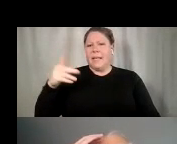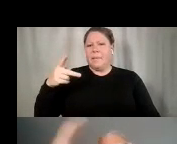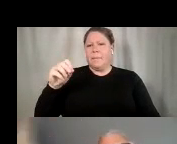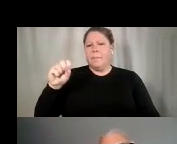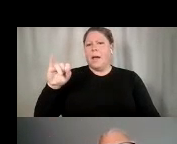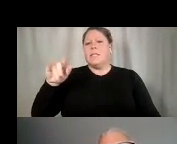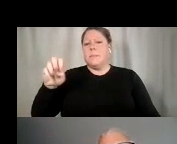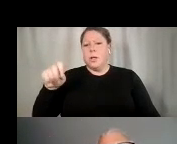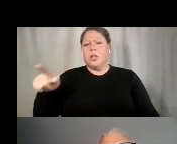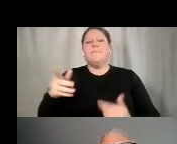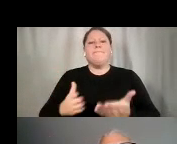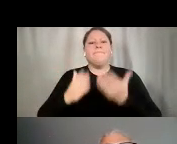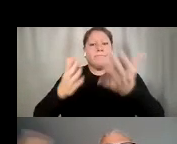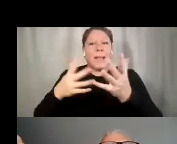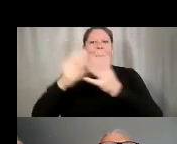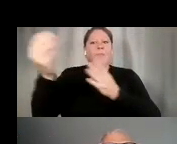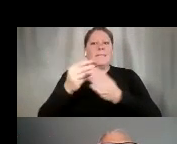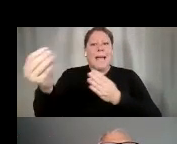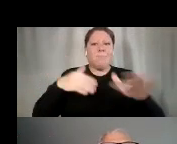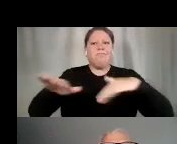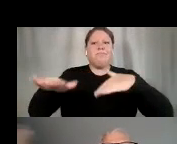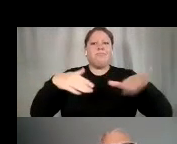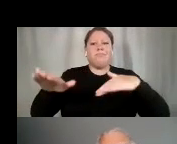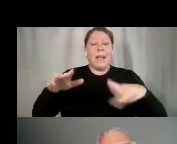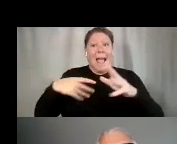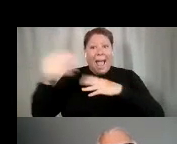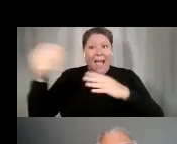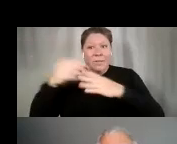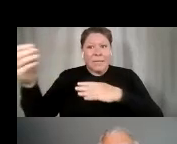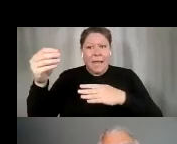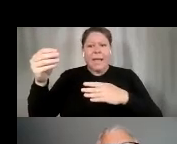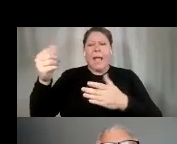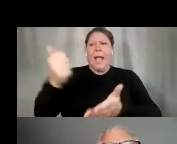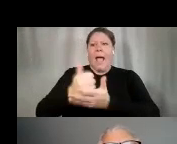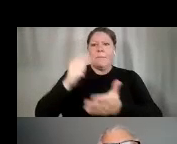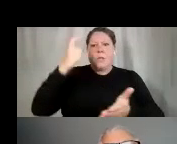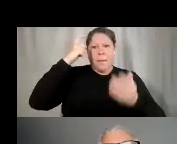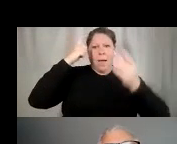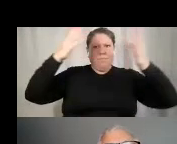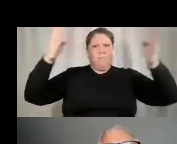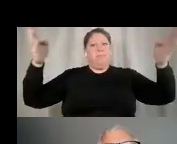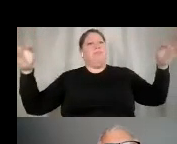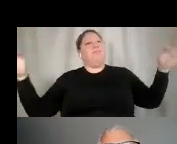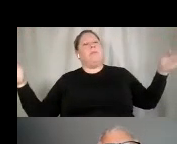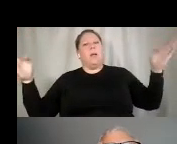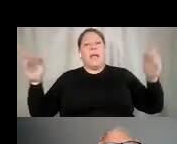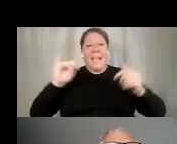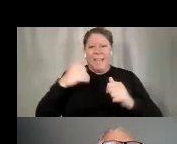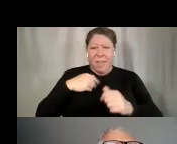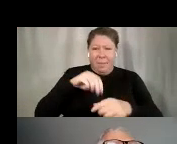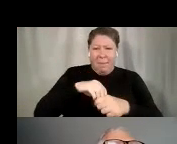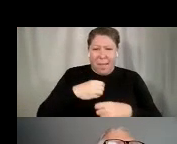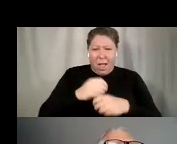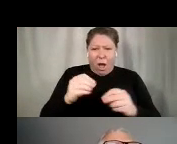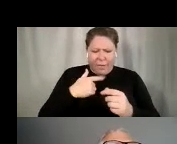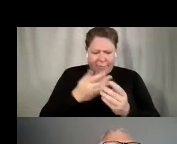because being outside prepares our mind to think expansively instead of being locked in our cubicle. Then we can